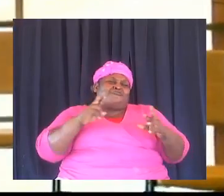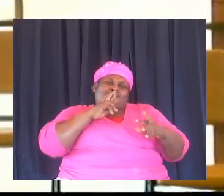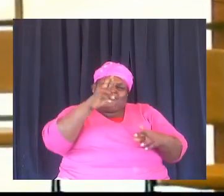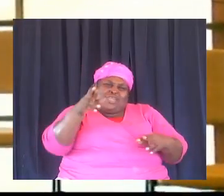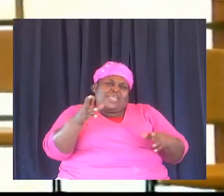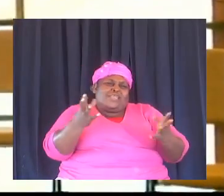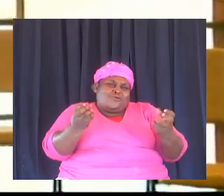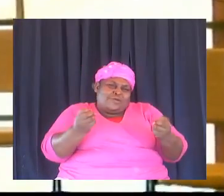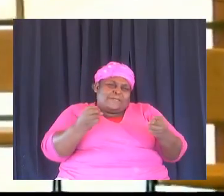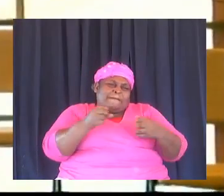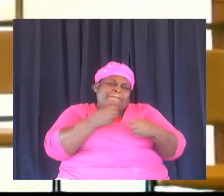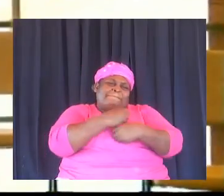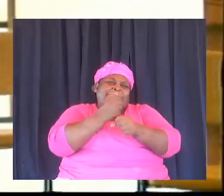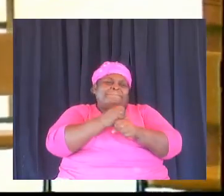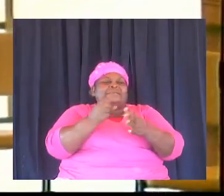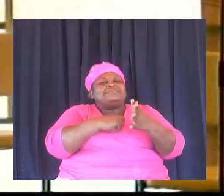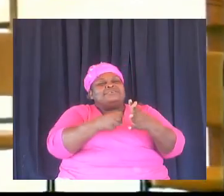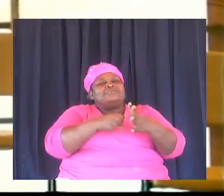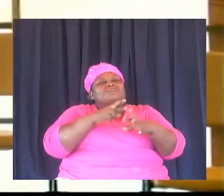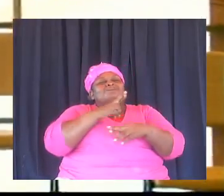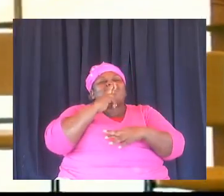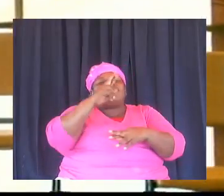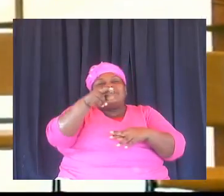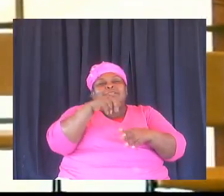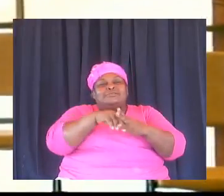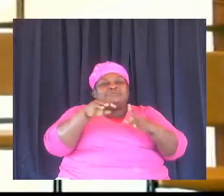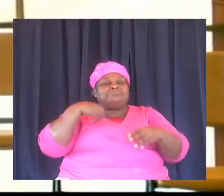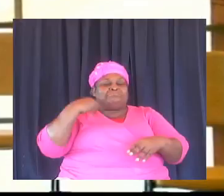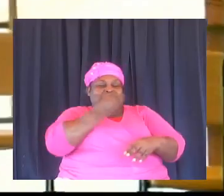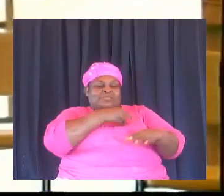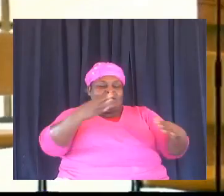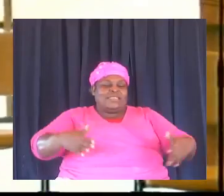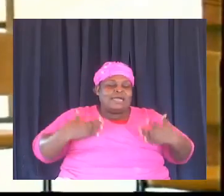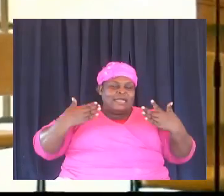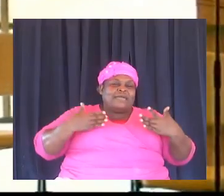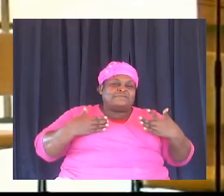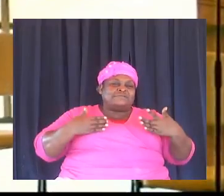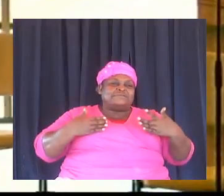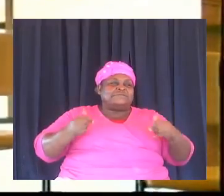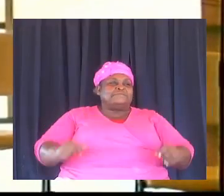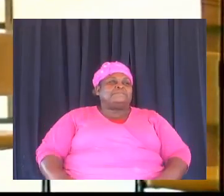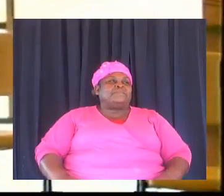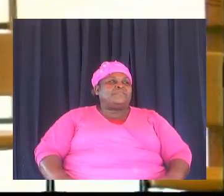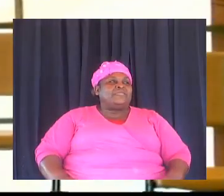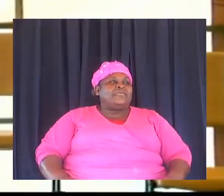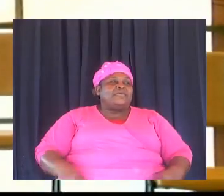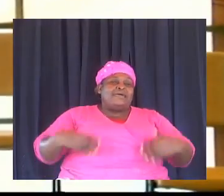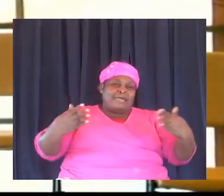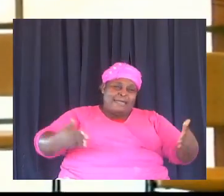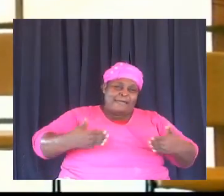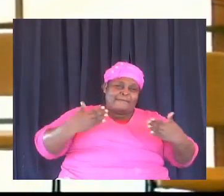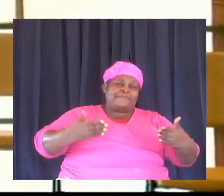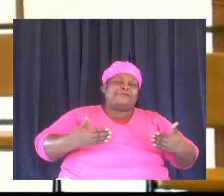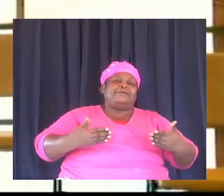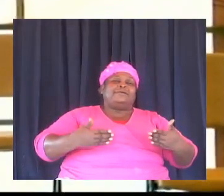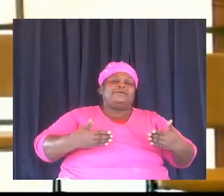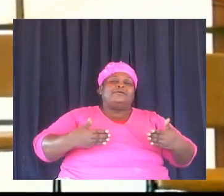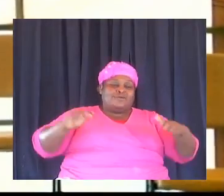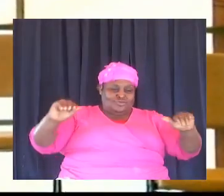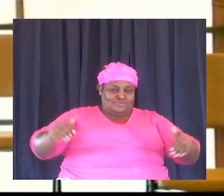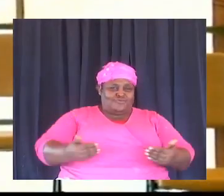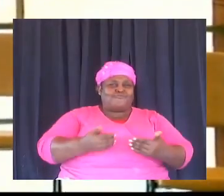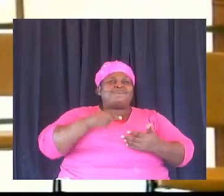in our lives. I'm so very glad this morning to greet the household of faith, those in